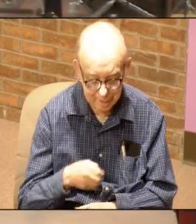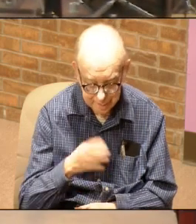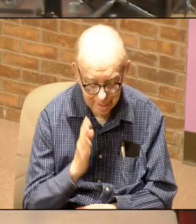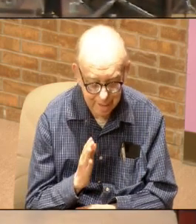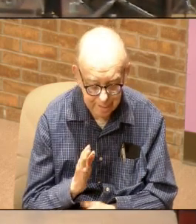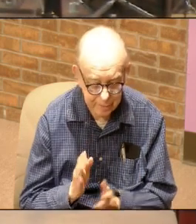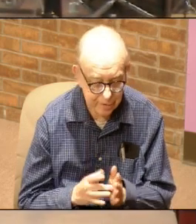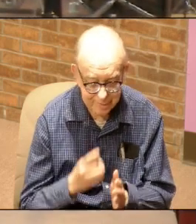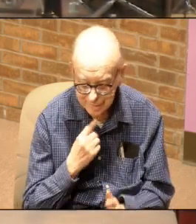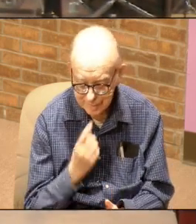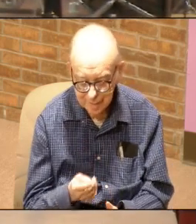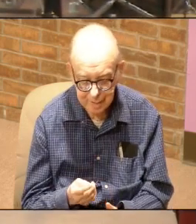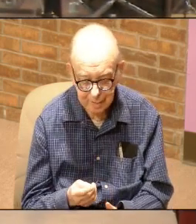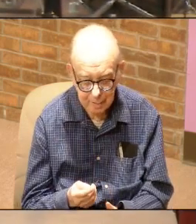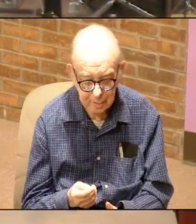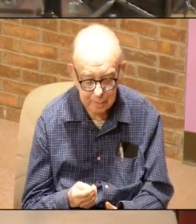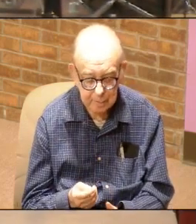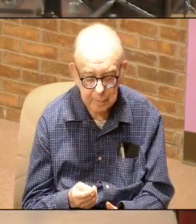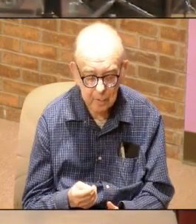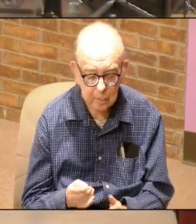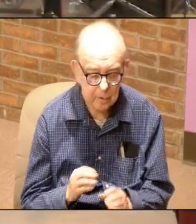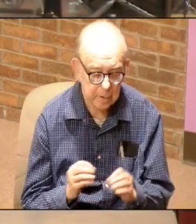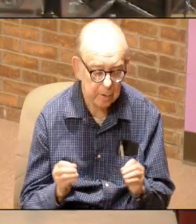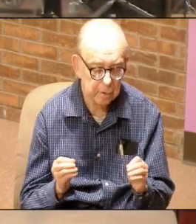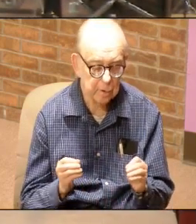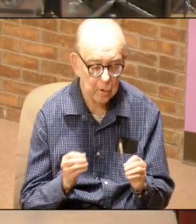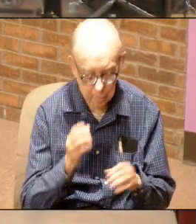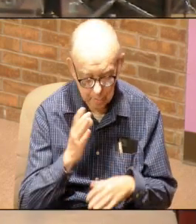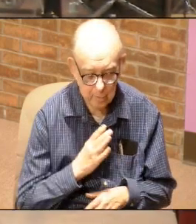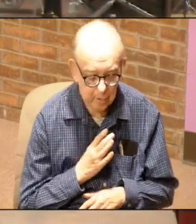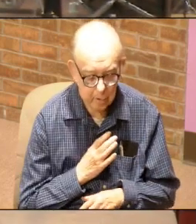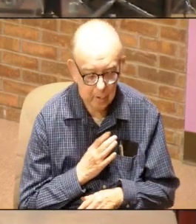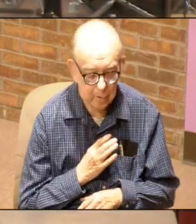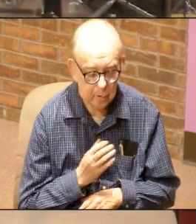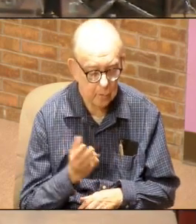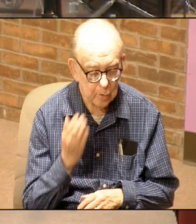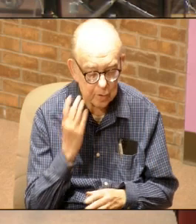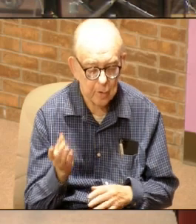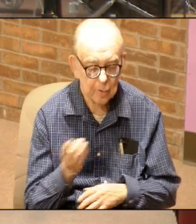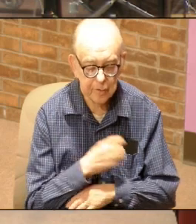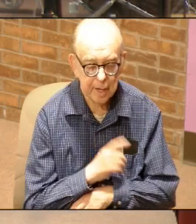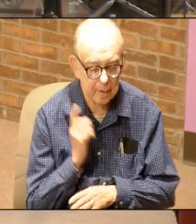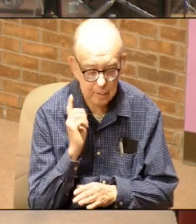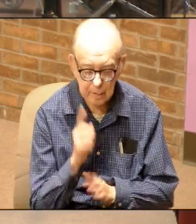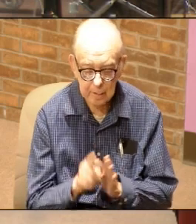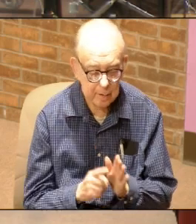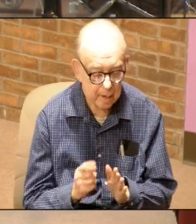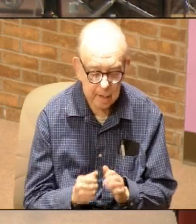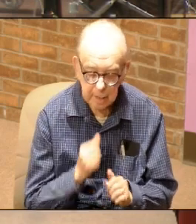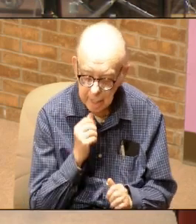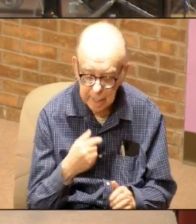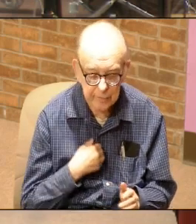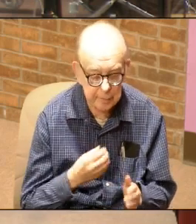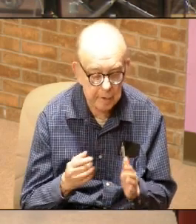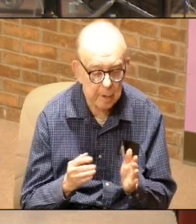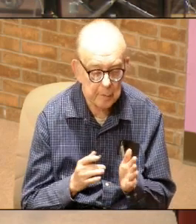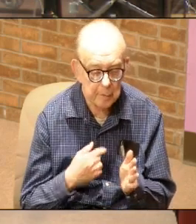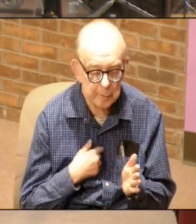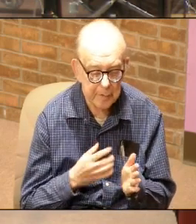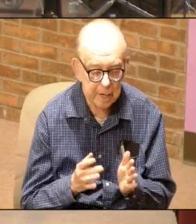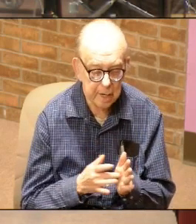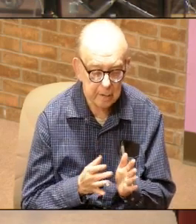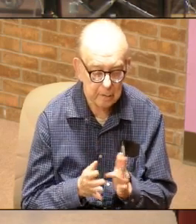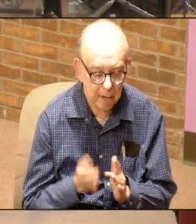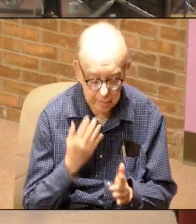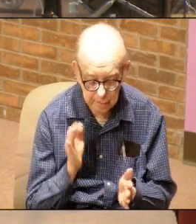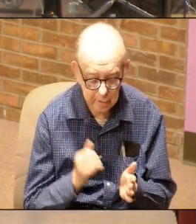Because what Jesus said is that no man knoweth the day nor the hour, not even me. I don't